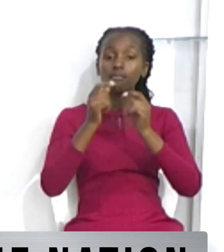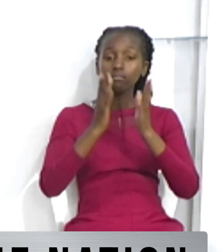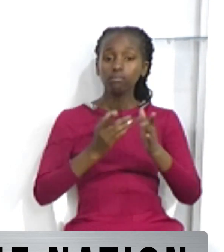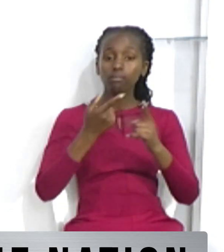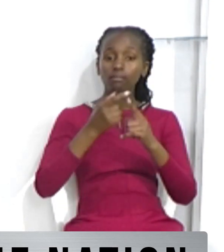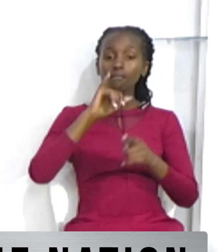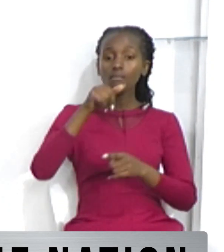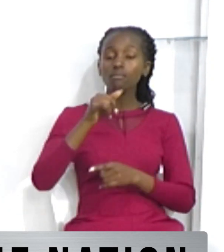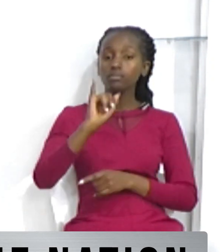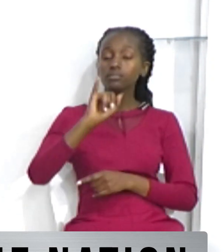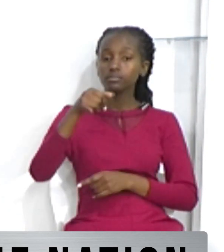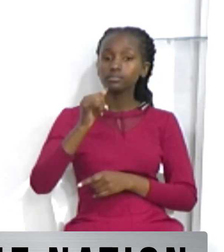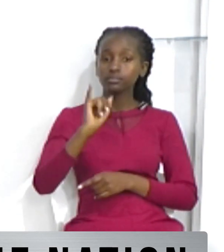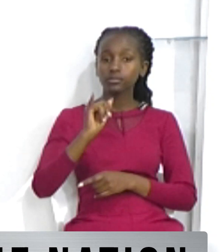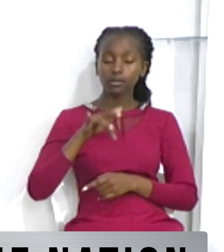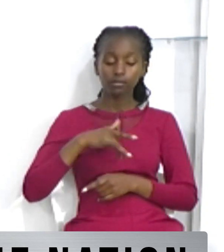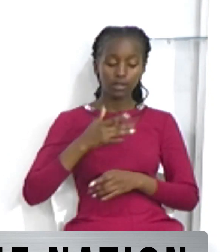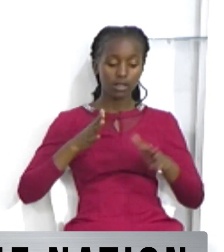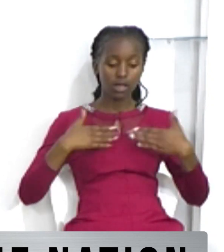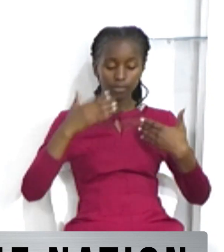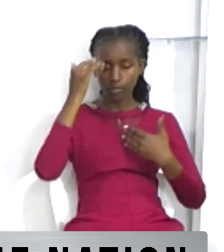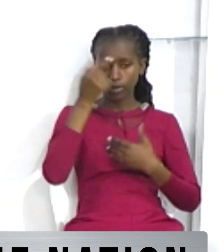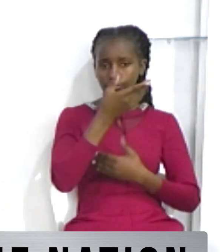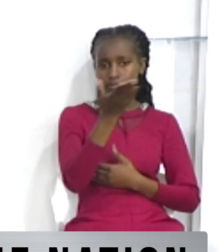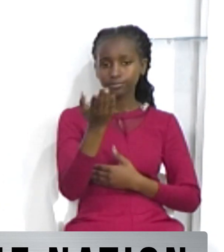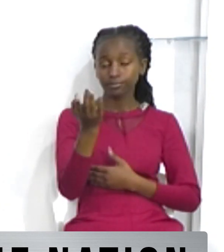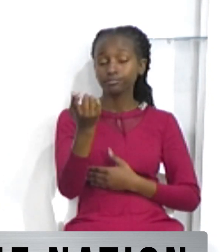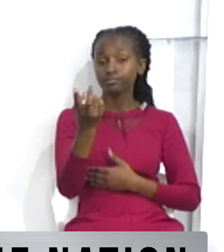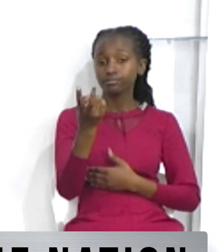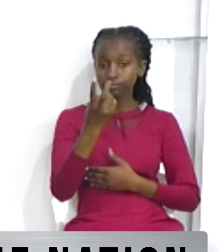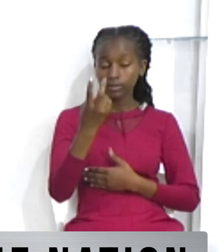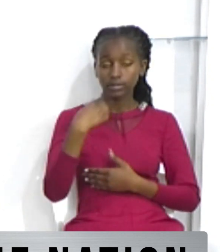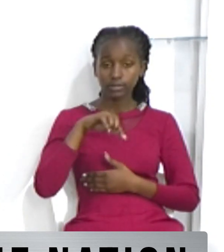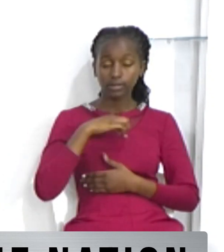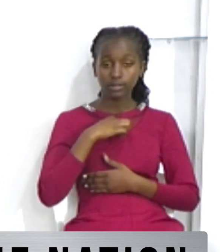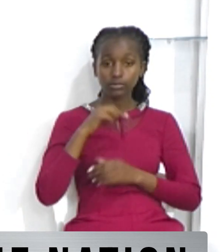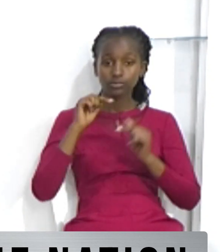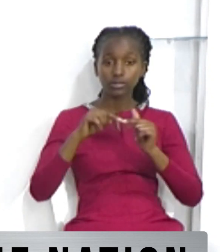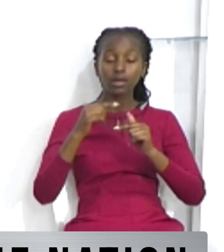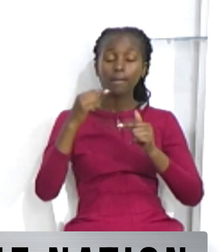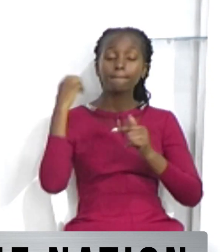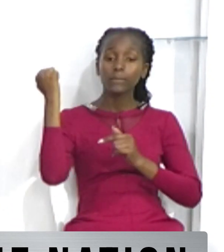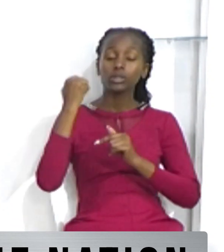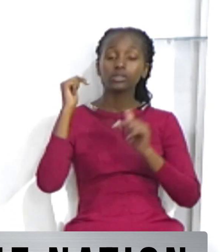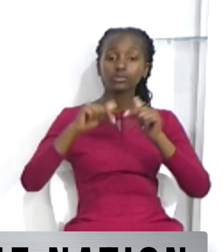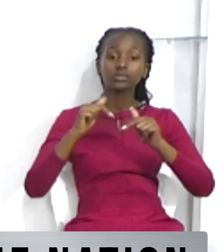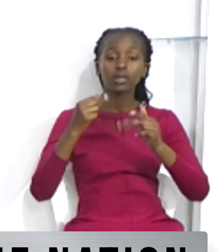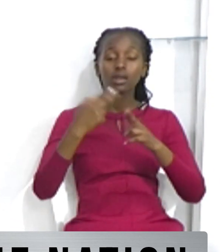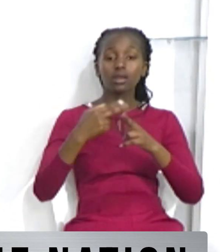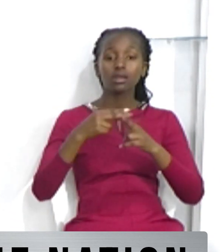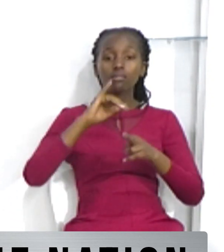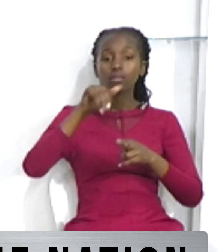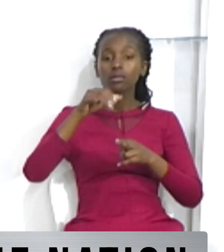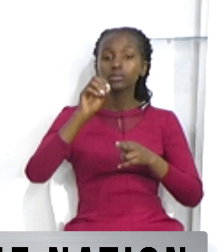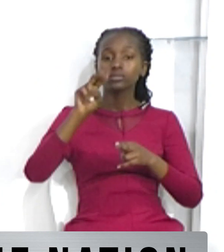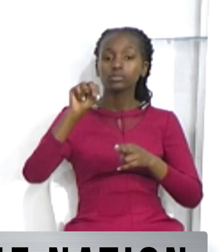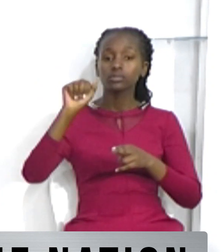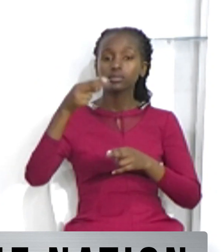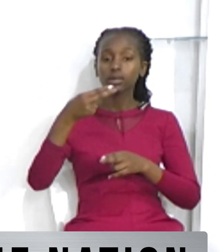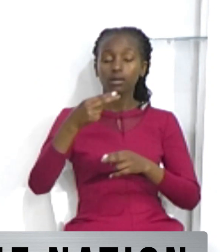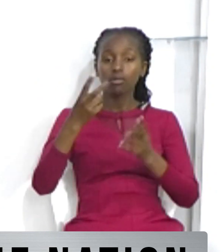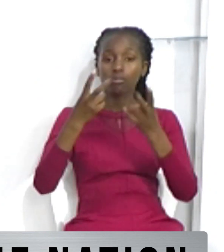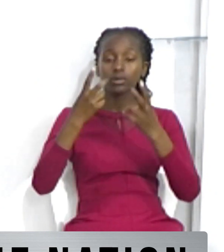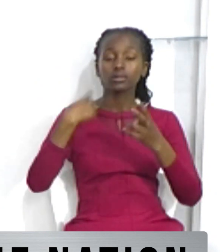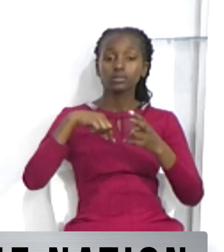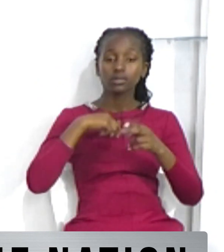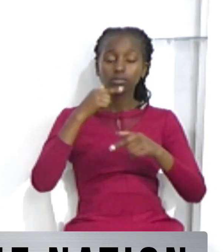Yes. Thanks a lot. It's been a pleasure to have you. This has been Politics Today. My name is JONAH SIMBA. Keep in touch with us and keep